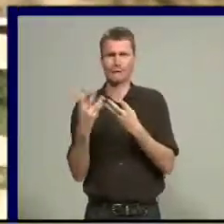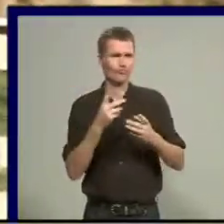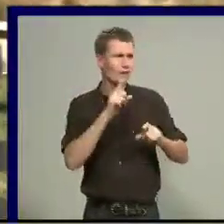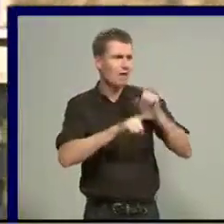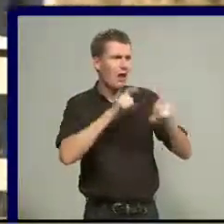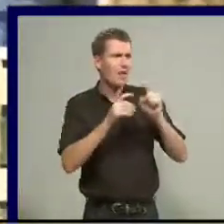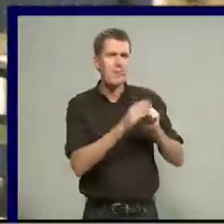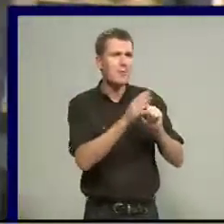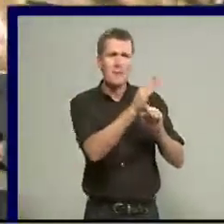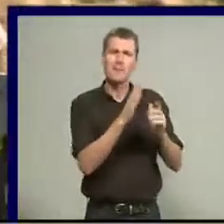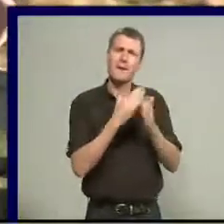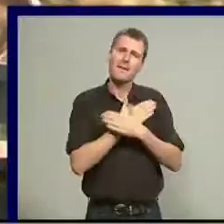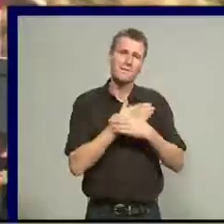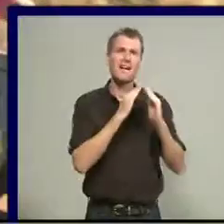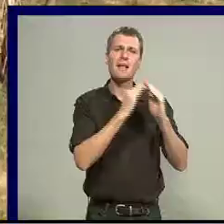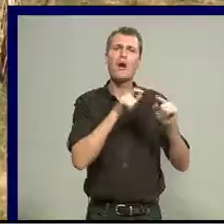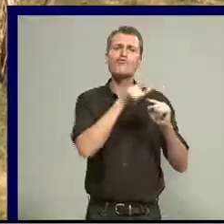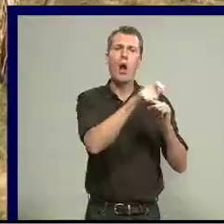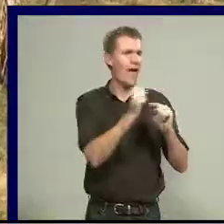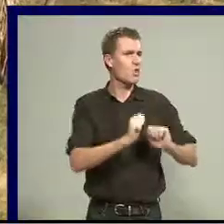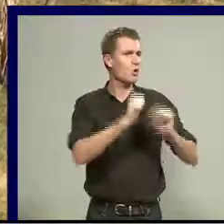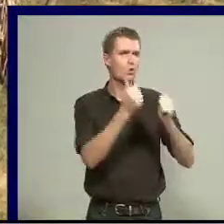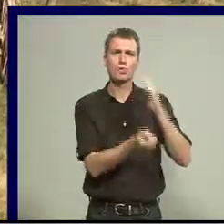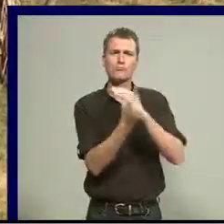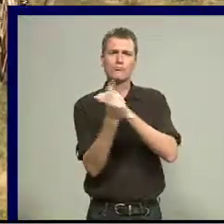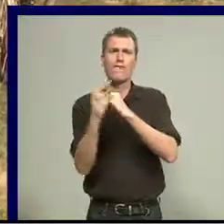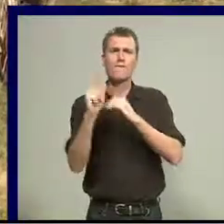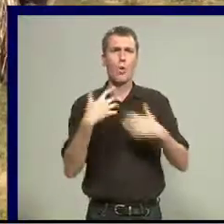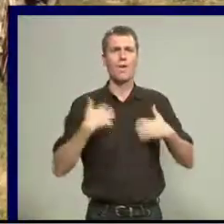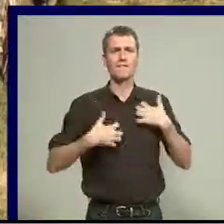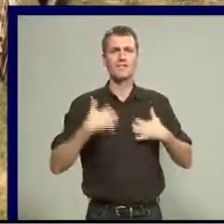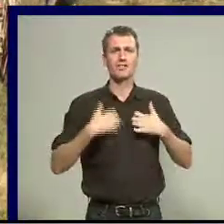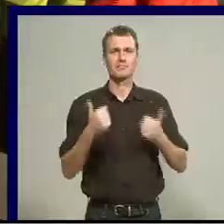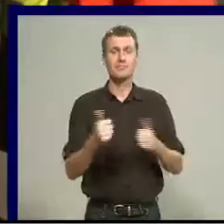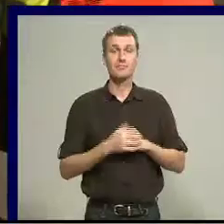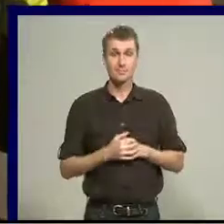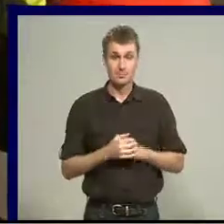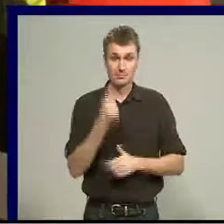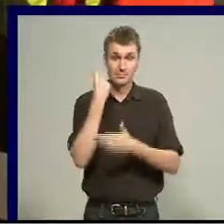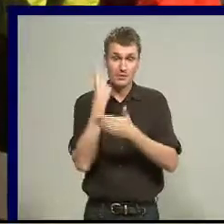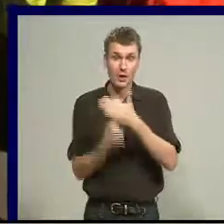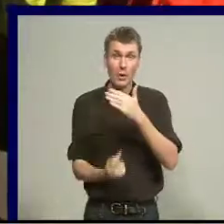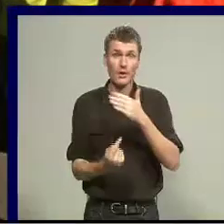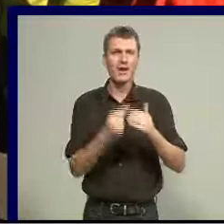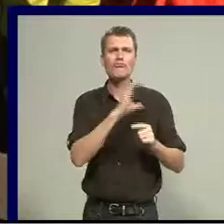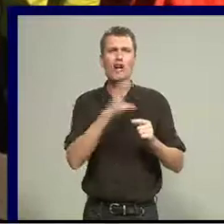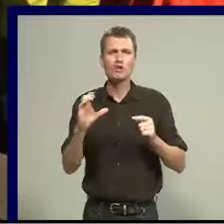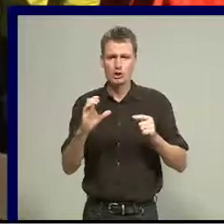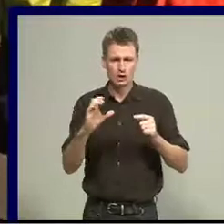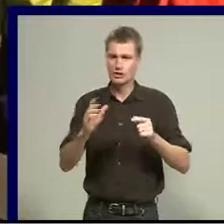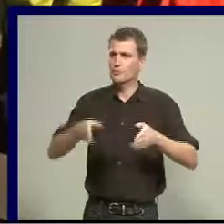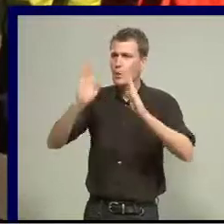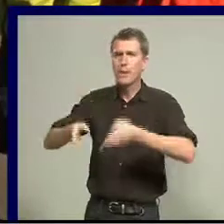boundless opportunities for adventure. Roger Sutton says it's not just about rebuilding the infrastructure in Christchurch, it's